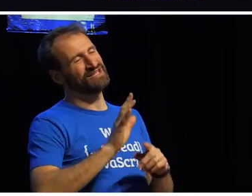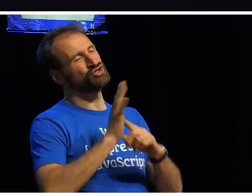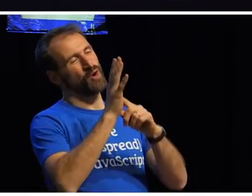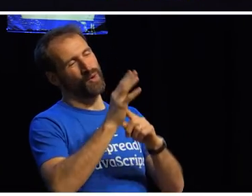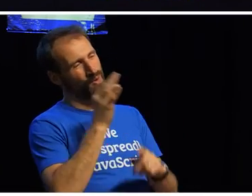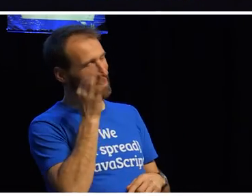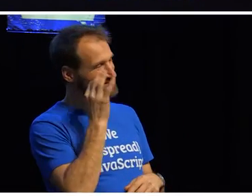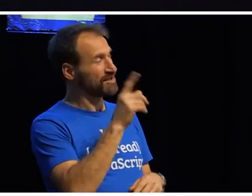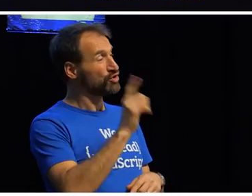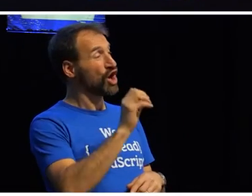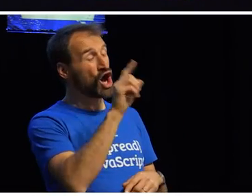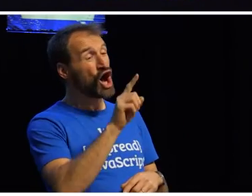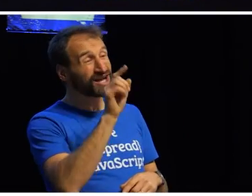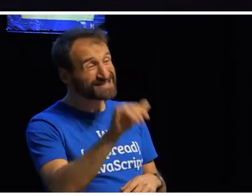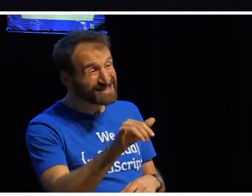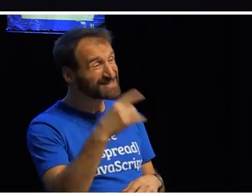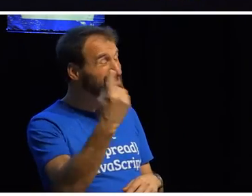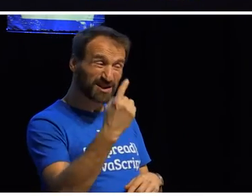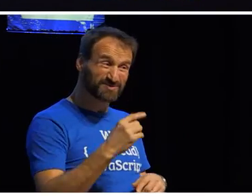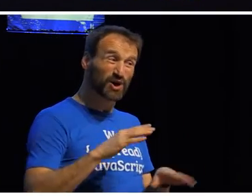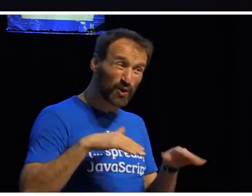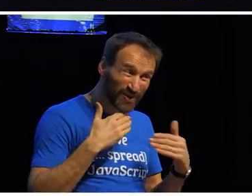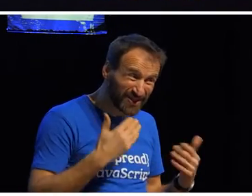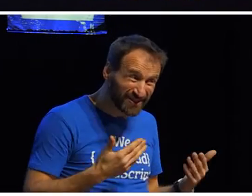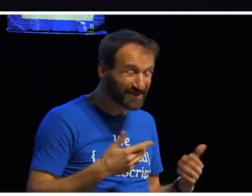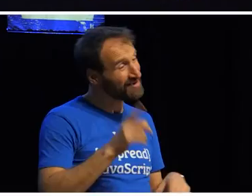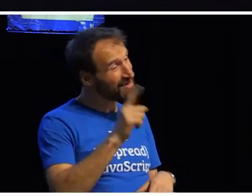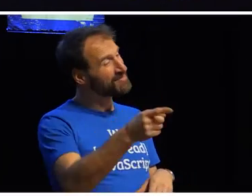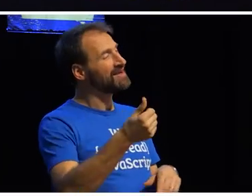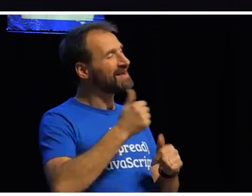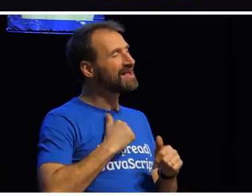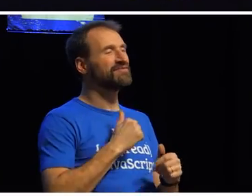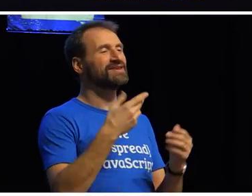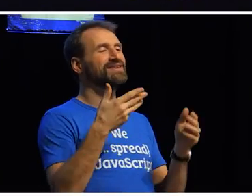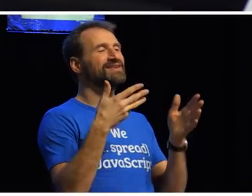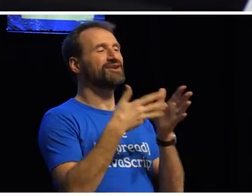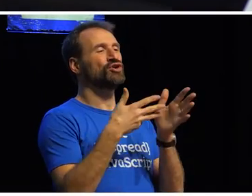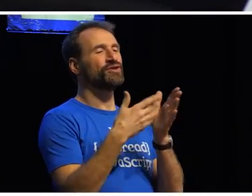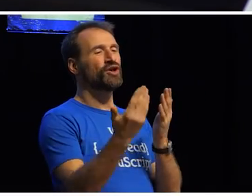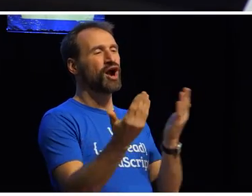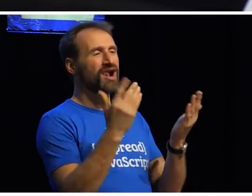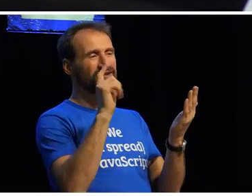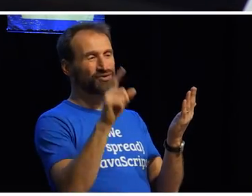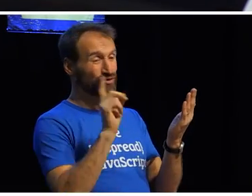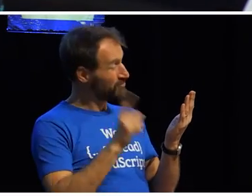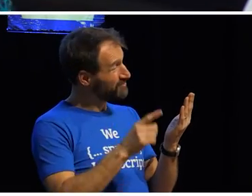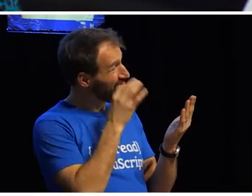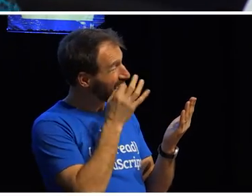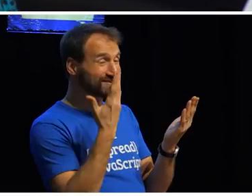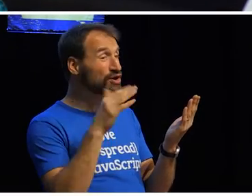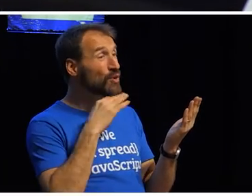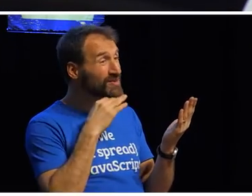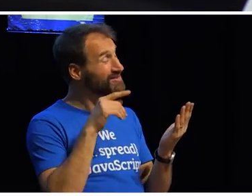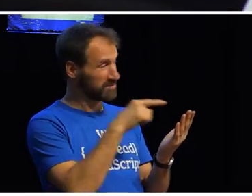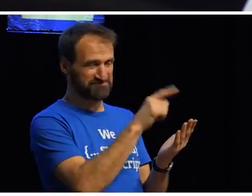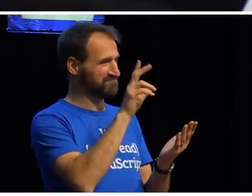Ozzy, he's a dog. He helped me to see the, you know, negative control, like if that detects a dog or not. And yes, it does not detect